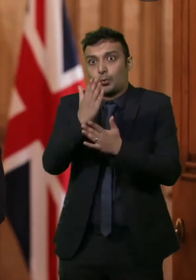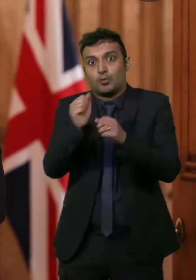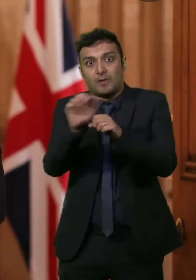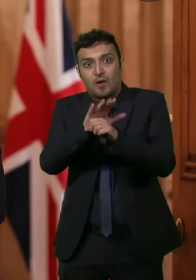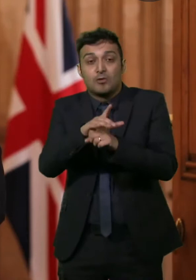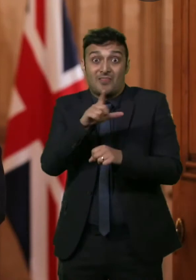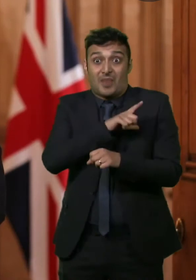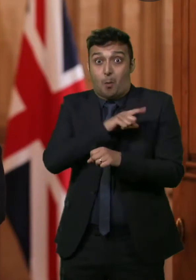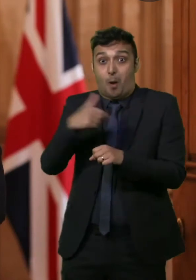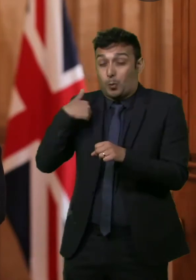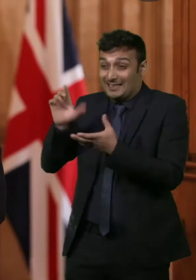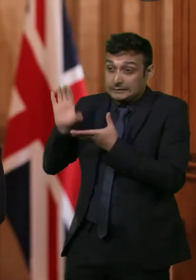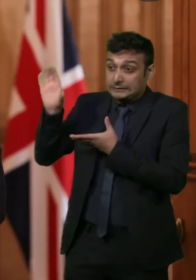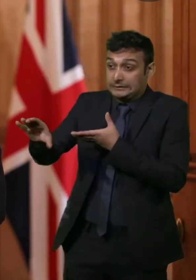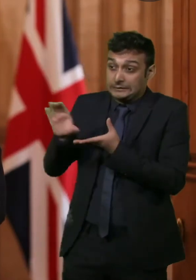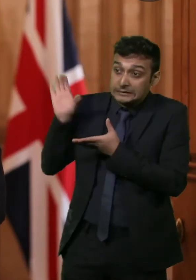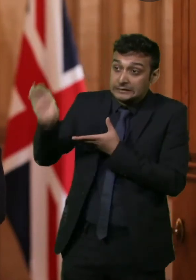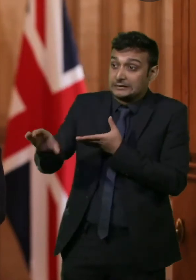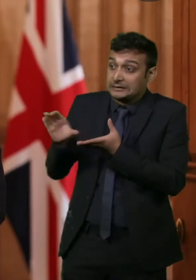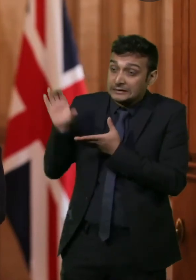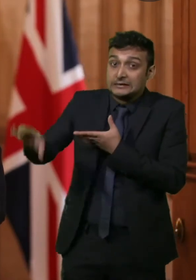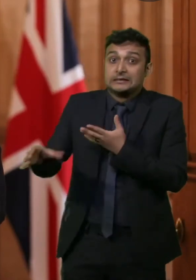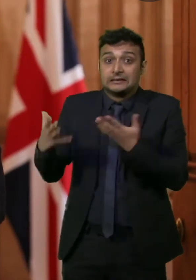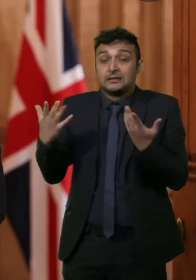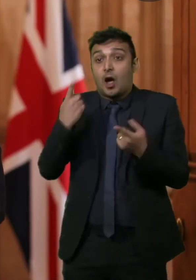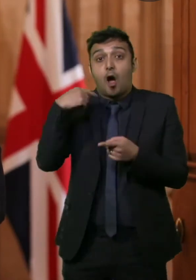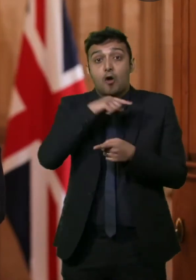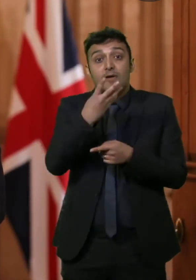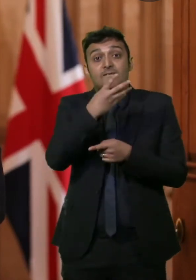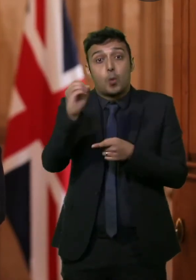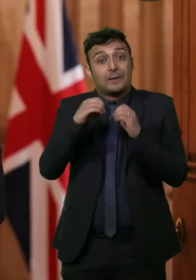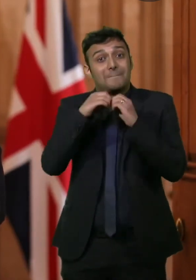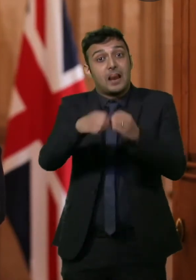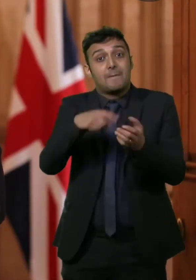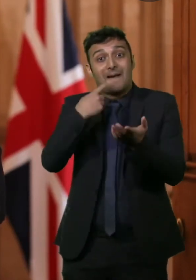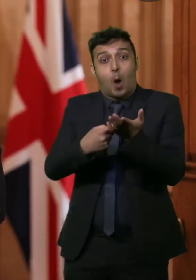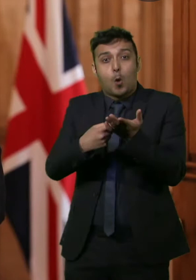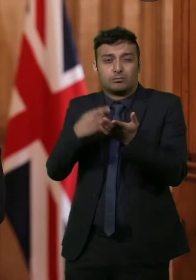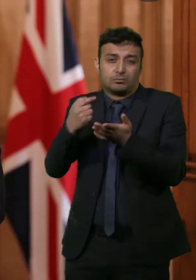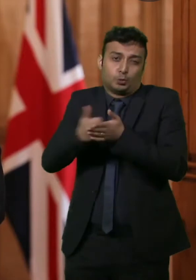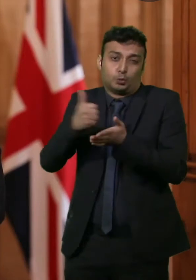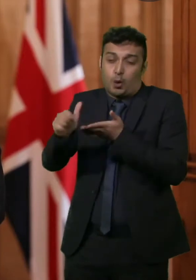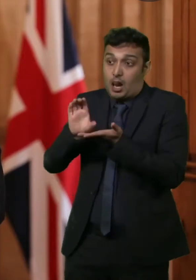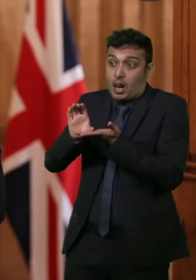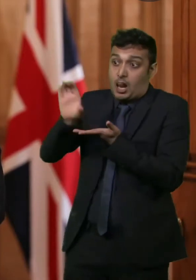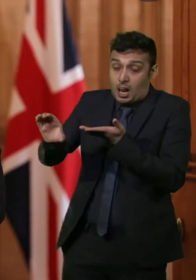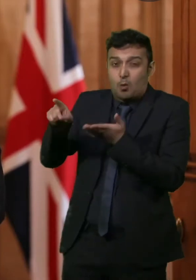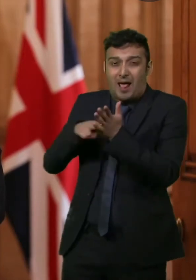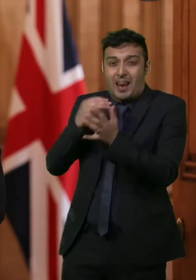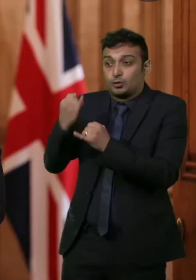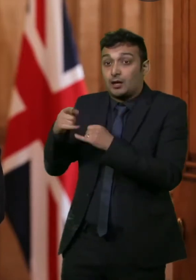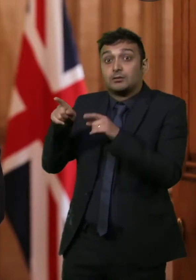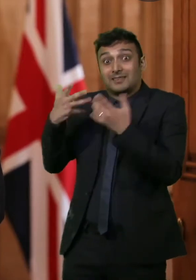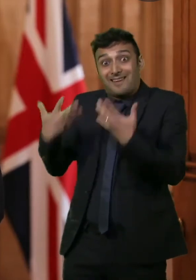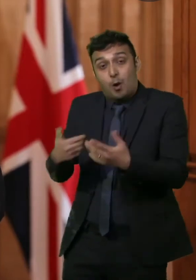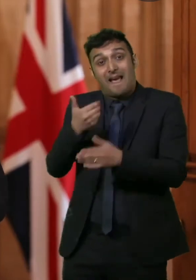the £140 billion annually that we give to the NHS, but an extra £62 billion to support the NHS, and